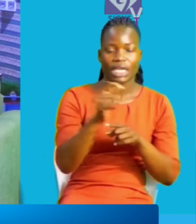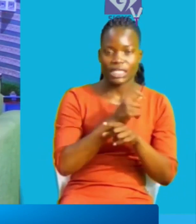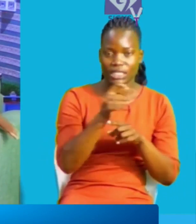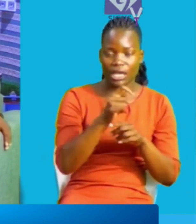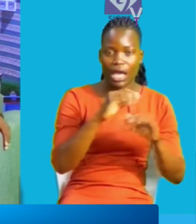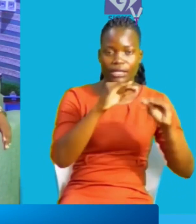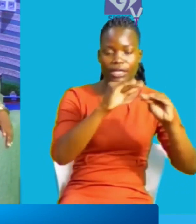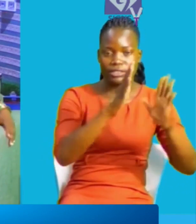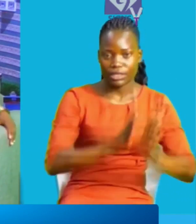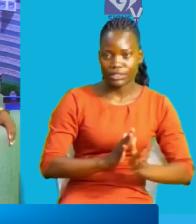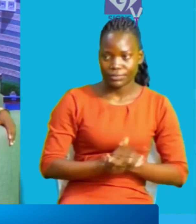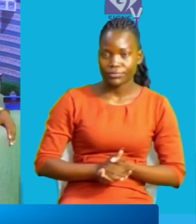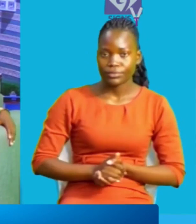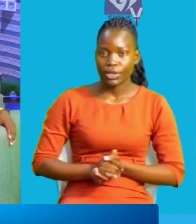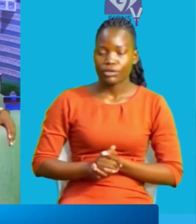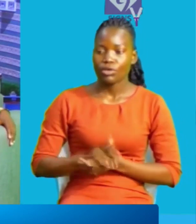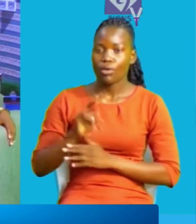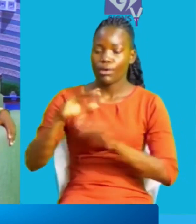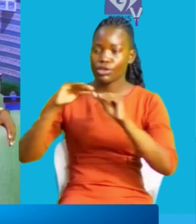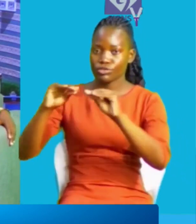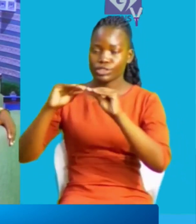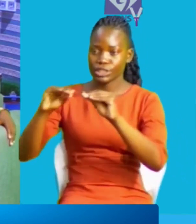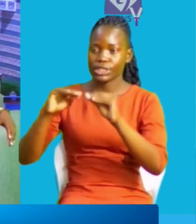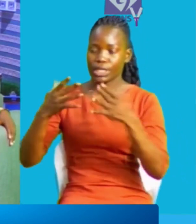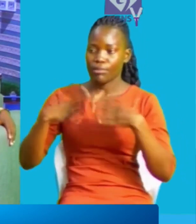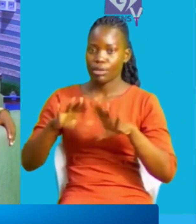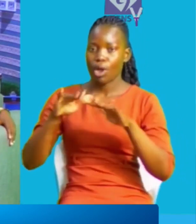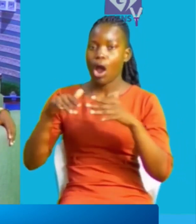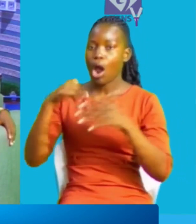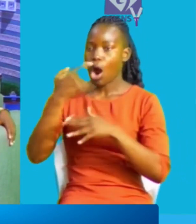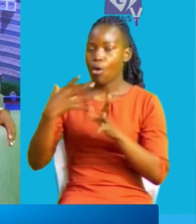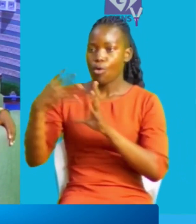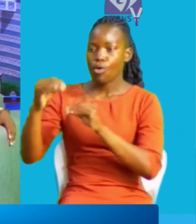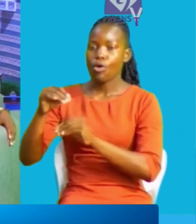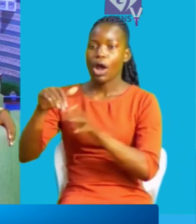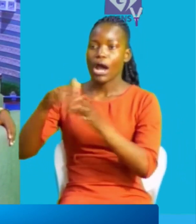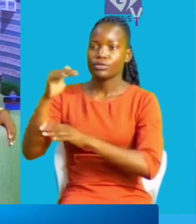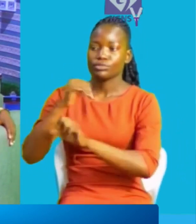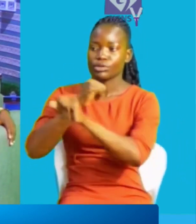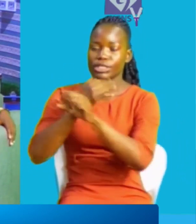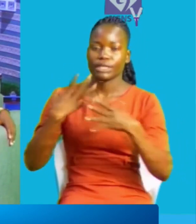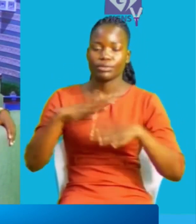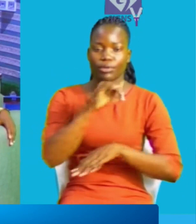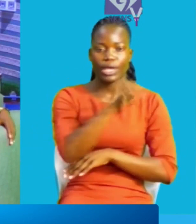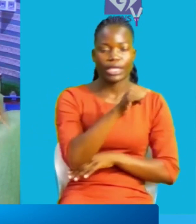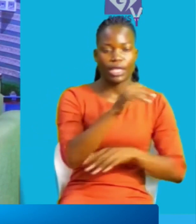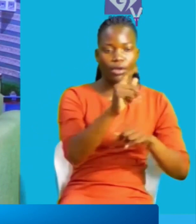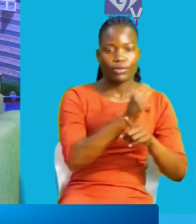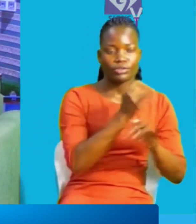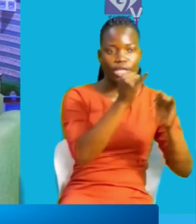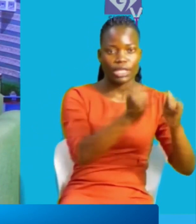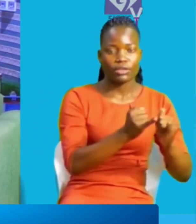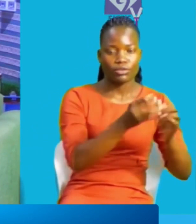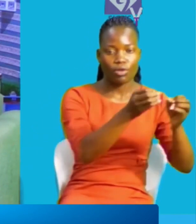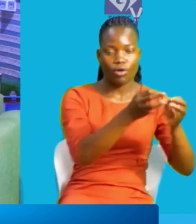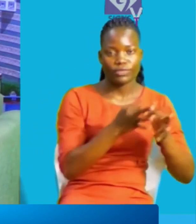Yes. You are an instructor, so you teach the people who go out to protect the people. Yes, we train the